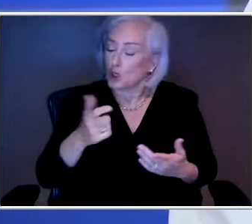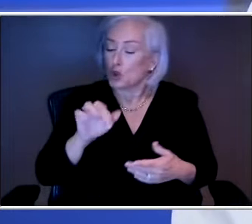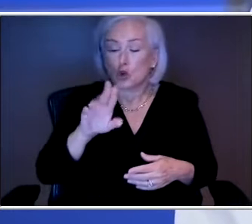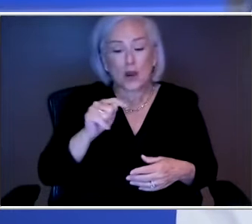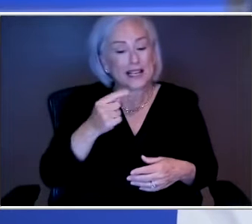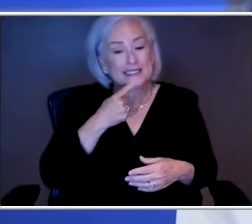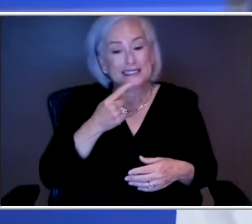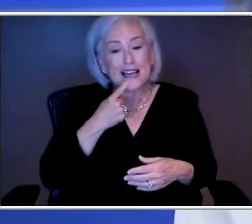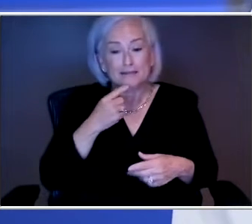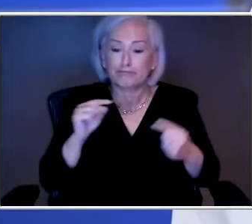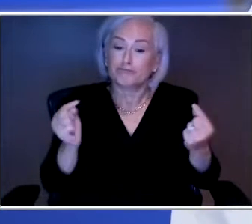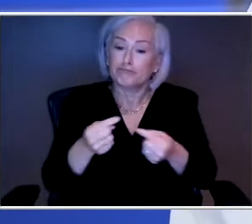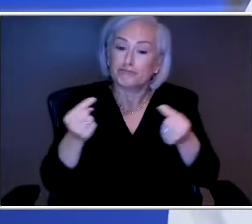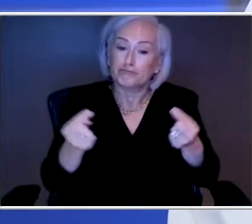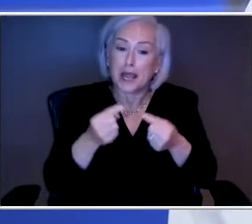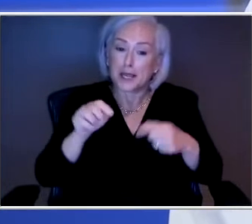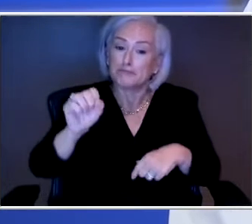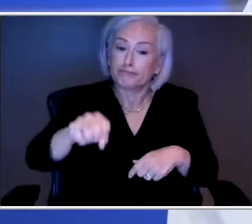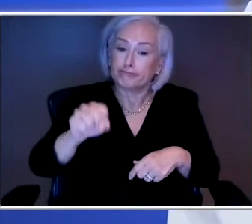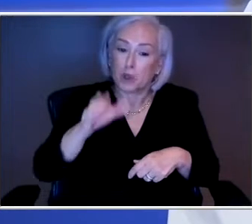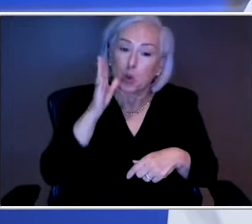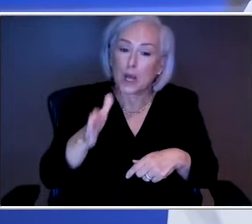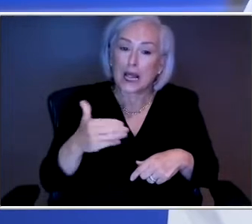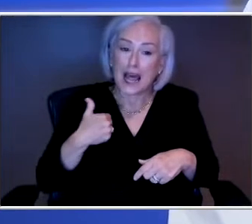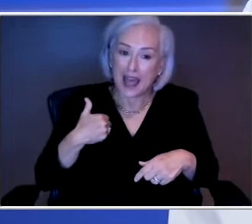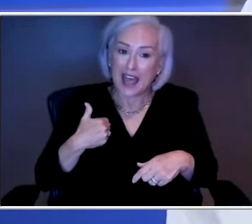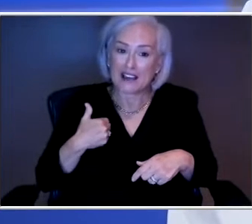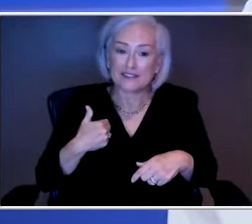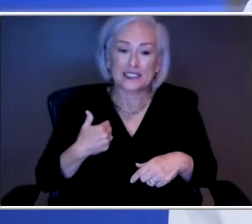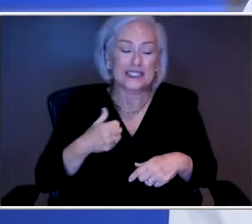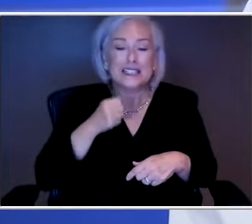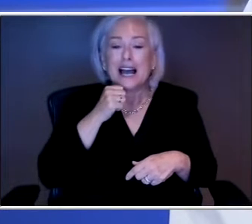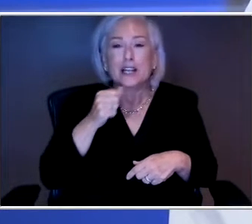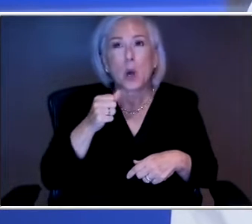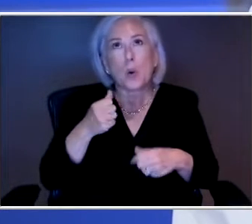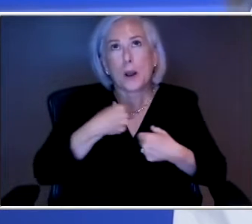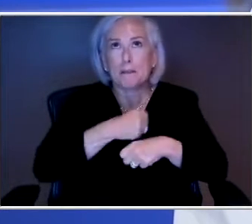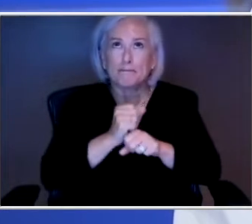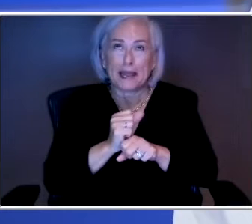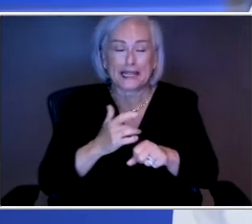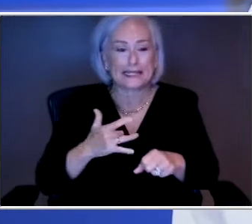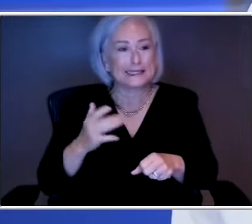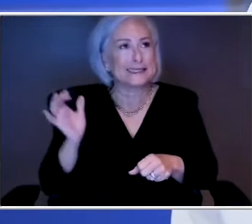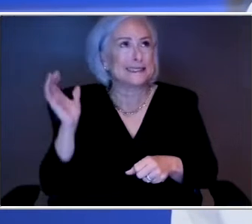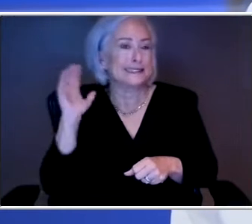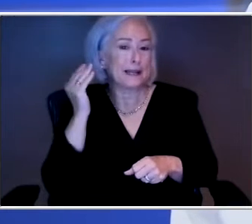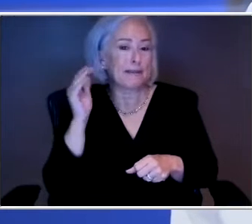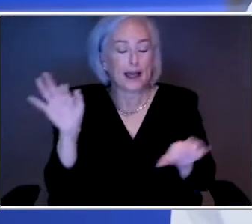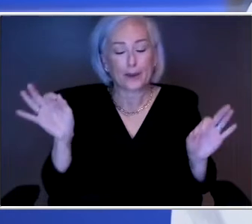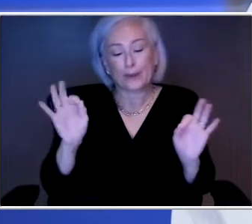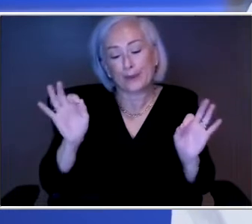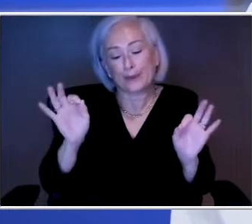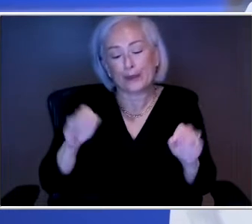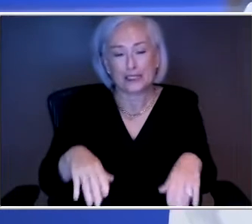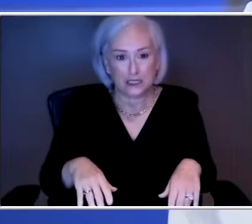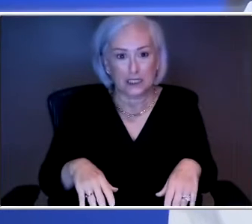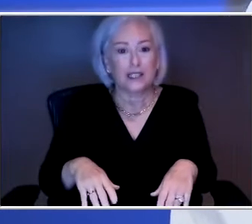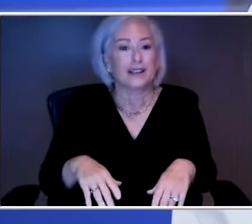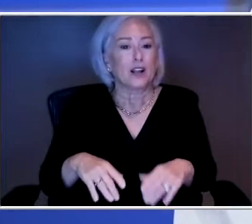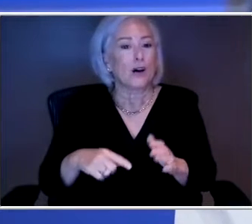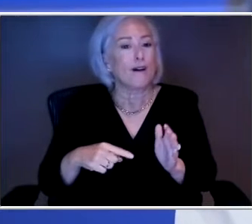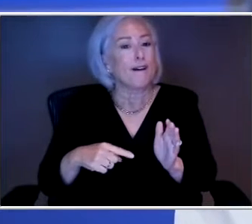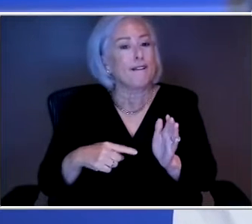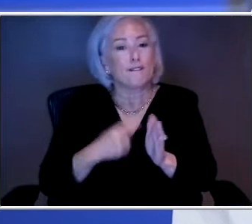sugarcoat it when we meet them, and first couple of days are pretty rough. Grant, I'm sure, can attest to, and then it gets better a few days after that, but it's still